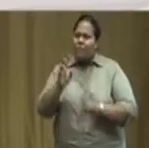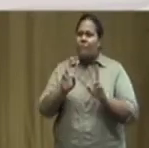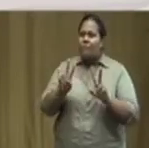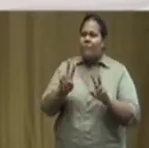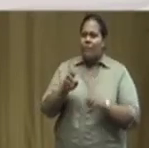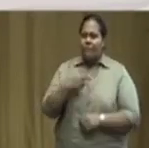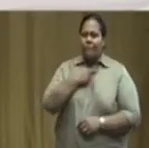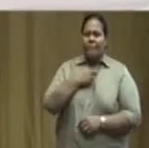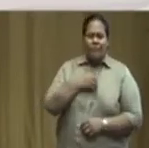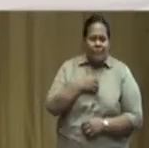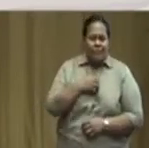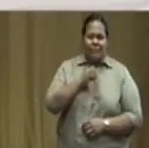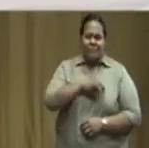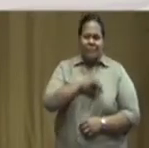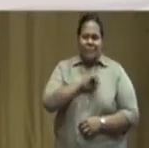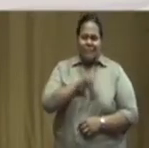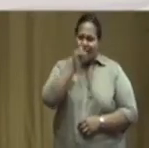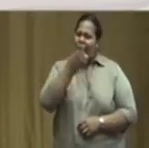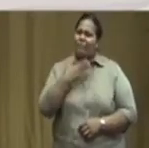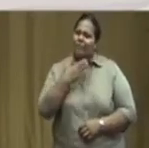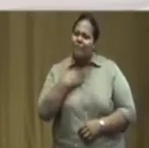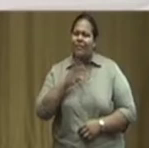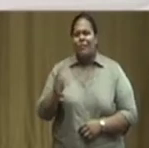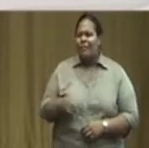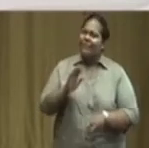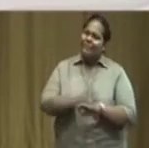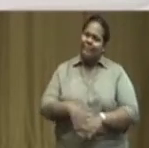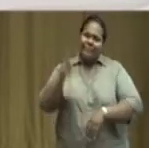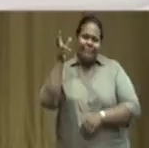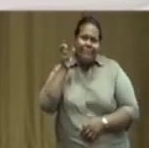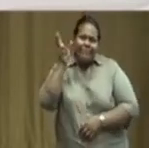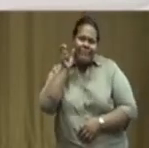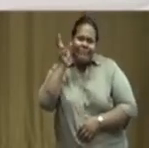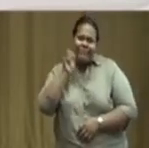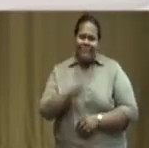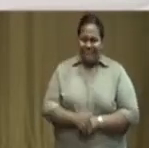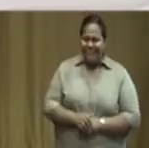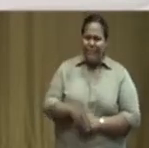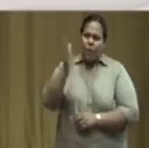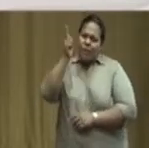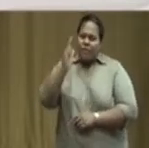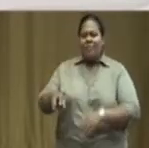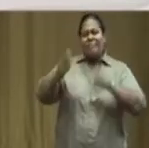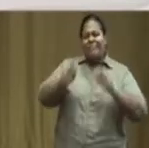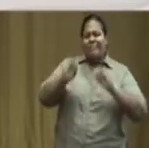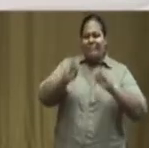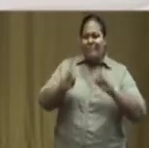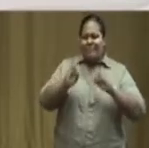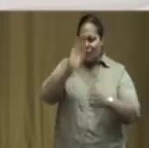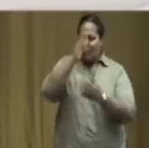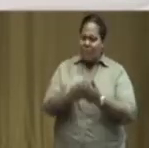opinions and are often more used to sitting and listening than they are to talking, especially if they're in a group of 20 or